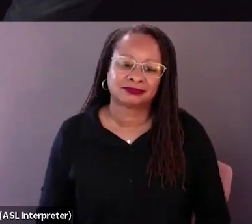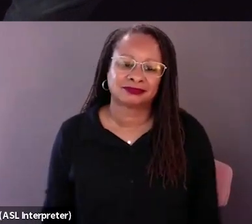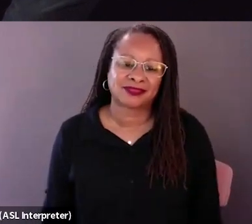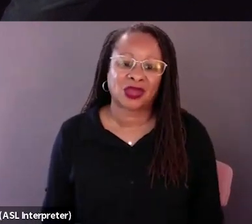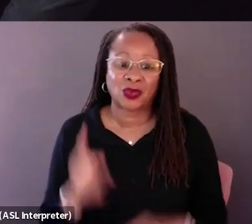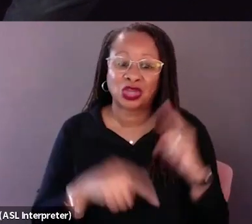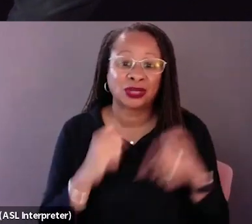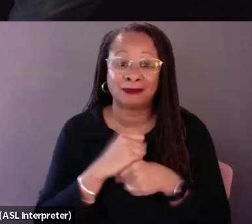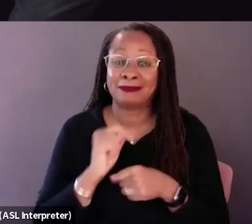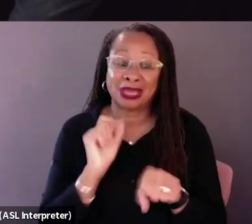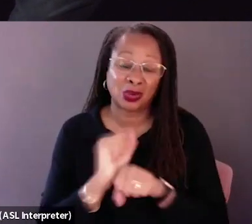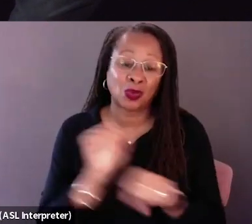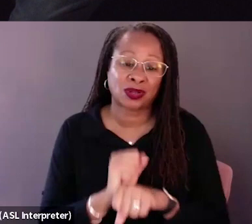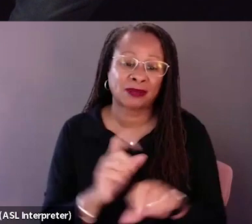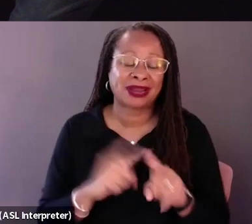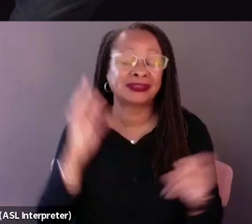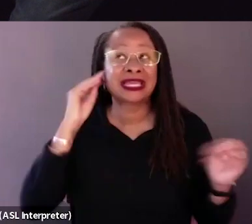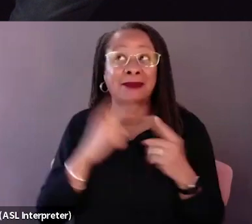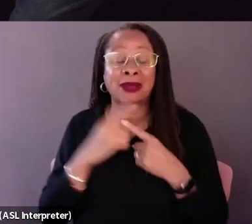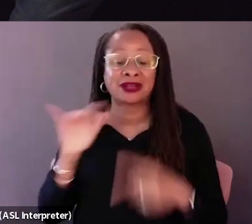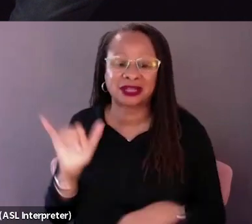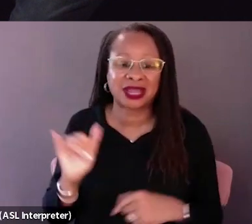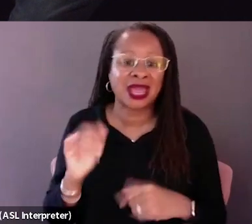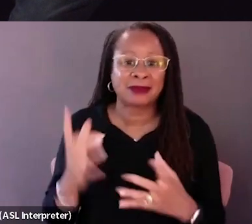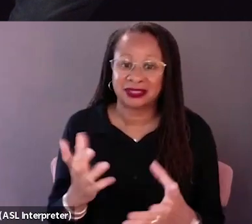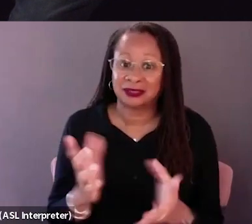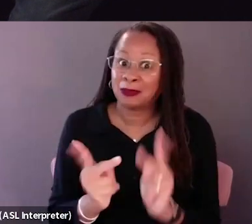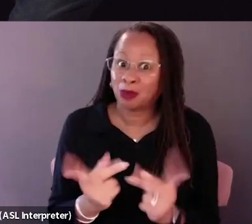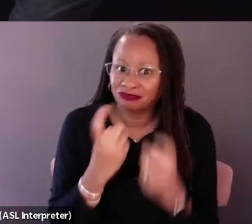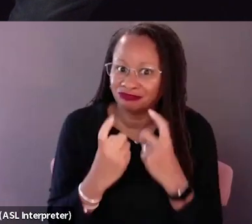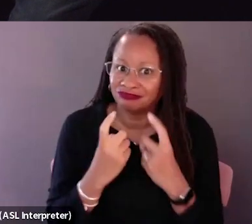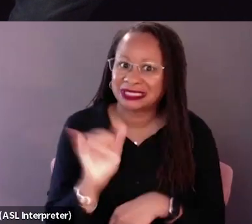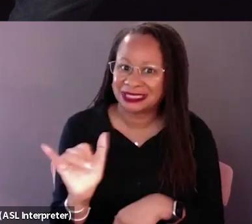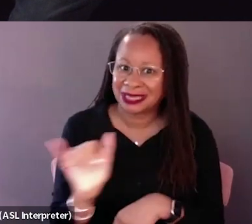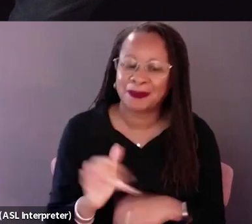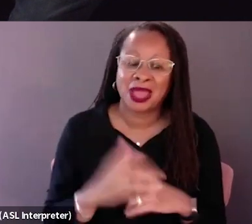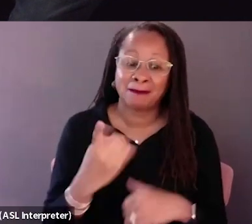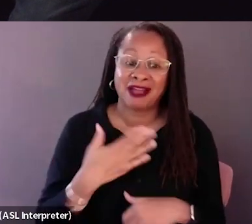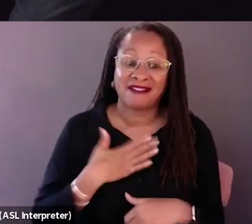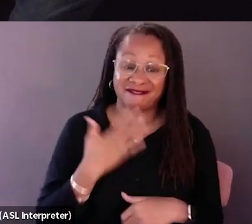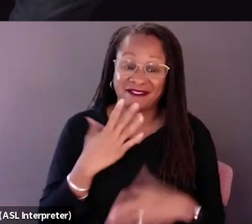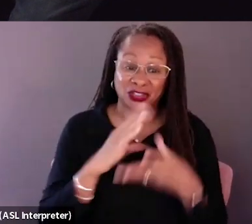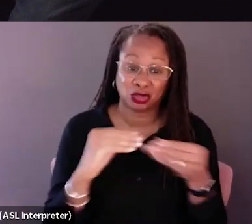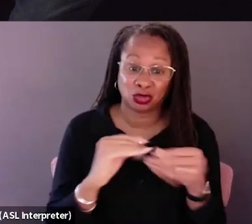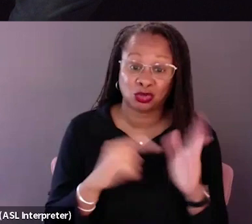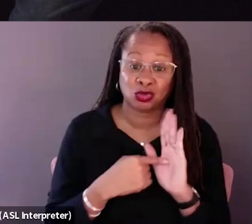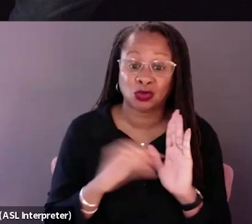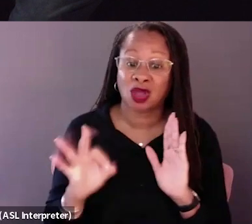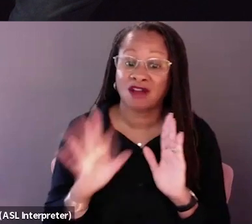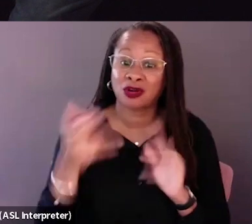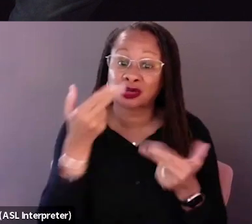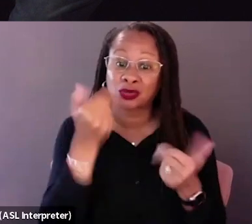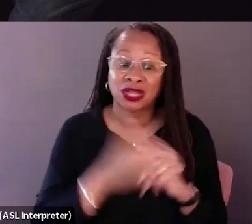couldn't, make that work. But I was thinking about this because we get asked this question a lot, and one of my favorite stories, I think, just shows off her humor.